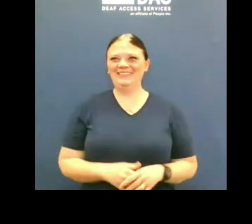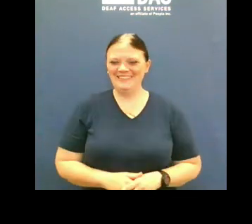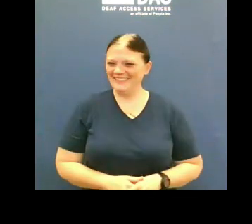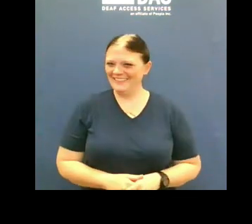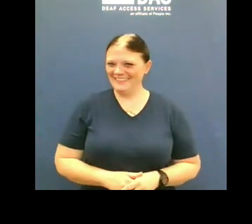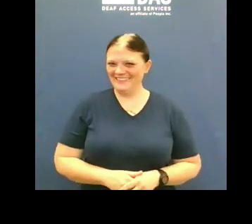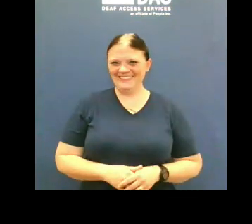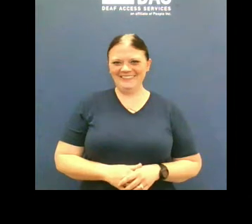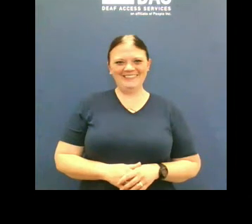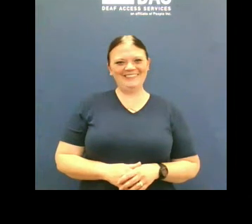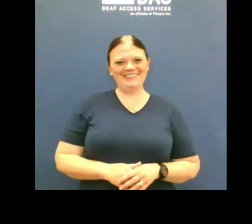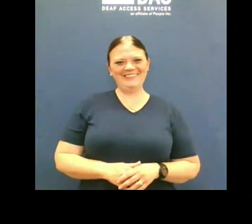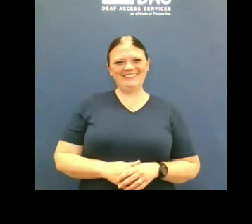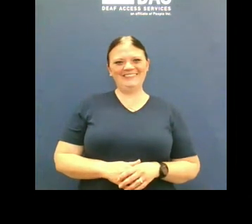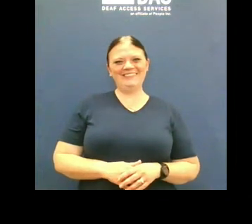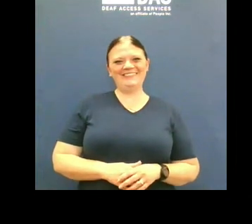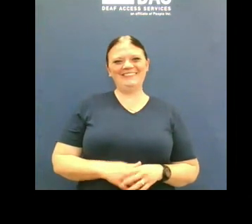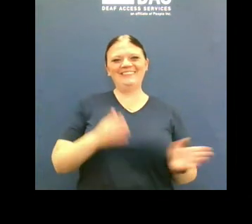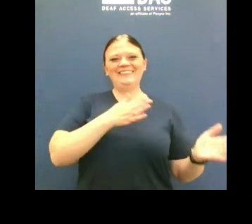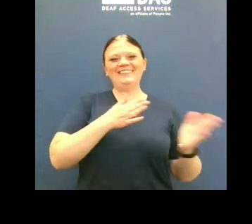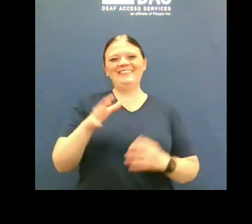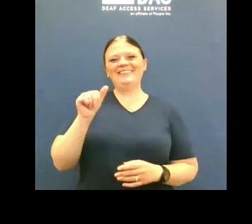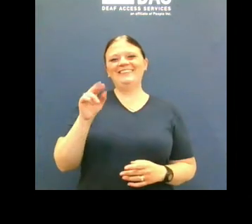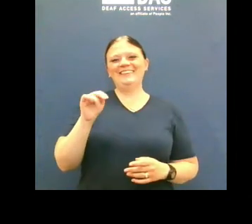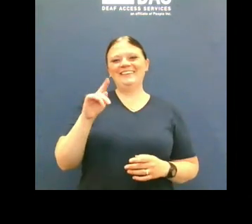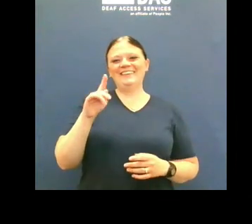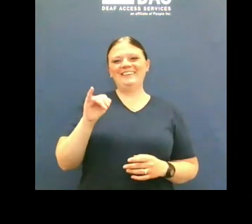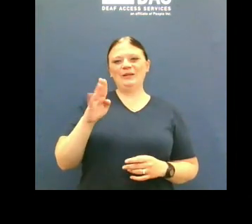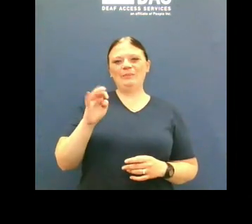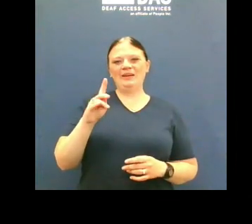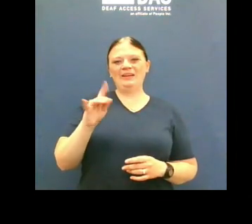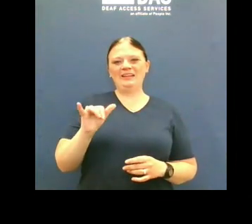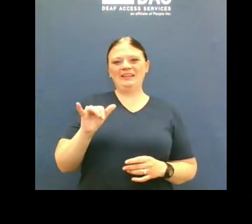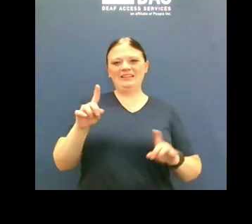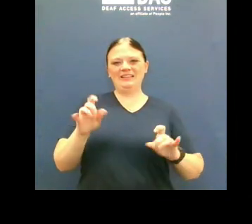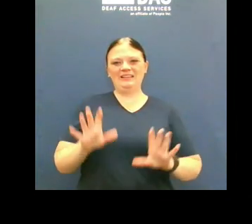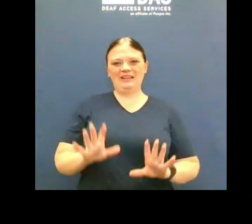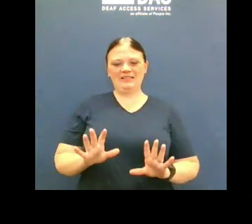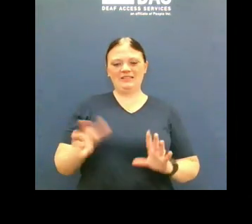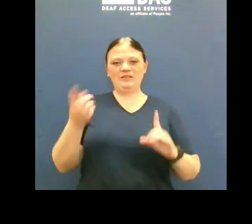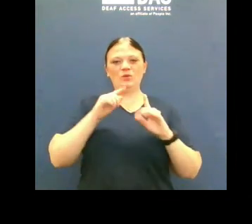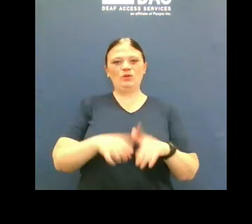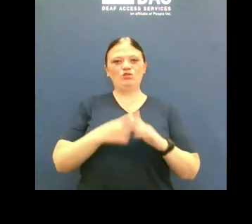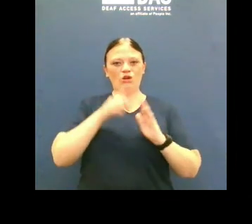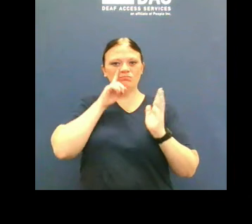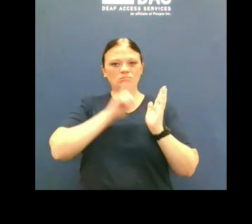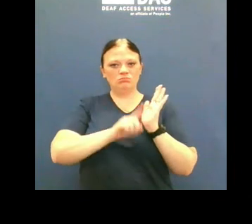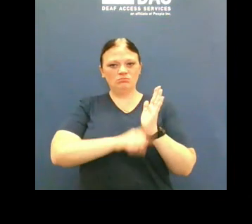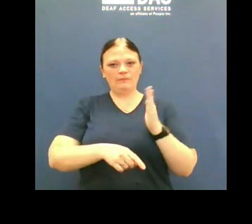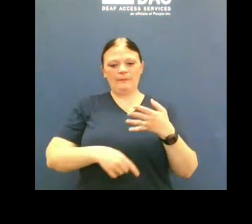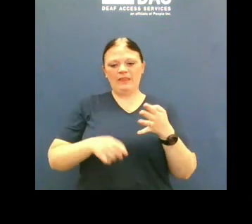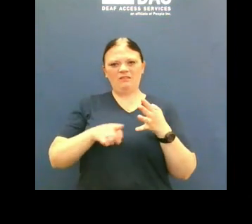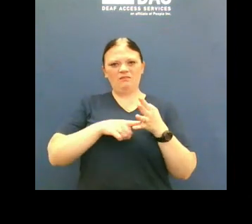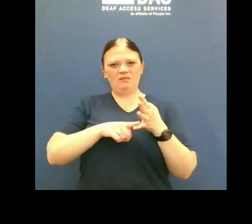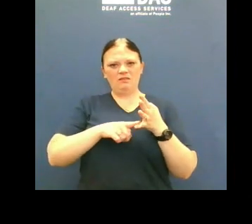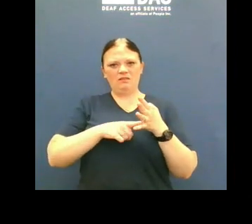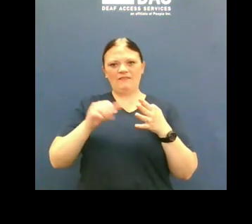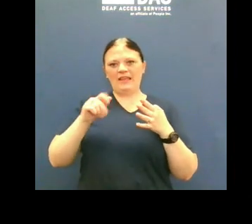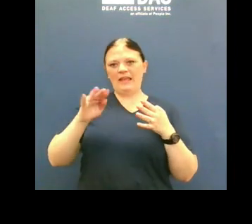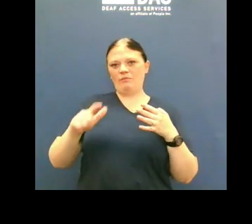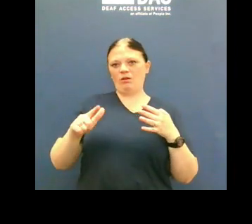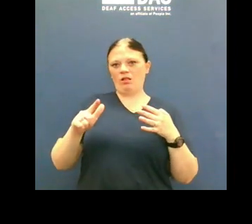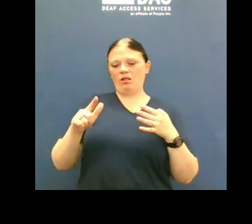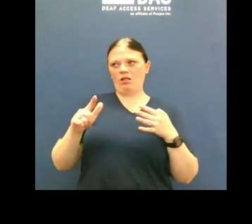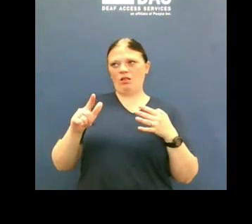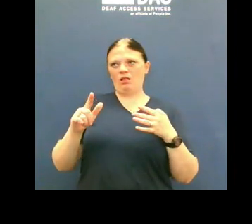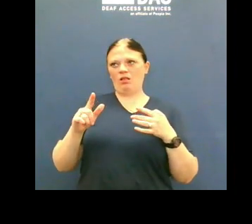and then here we're looking at our antibody tests from when we started looking at this at the end of April through the